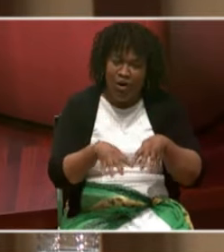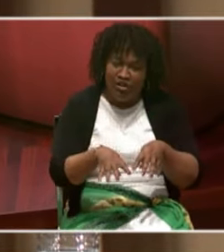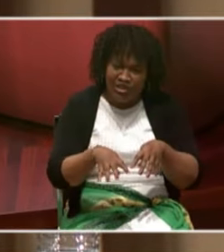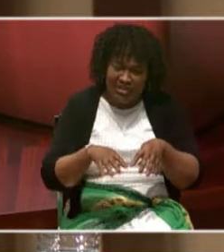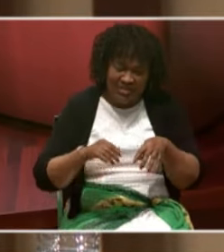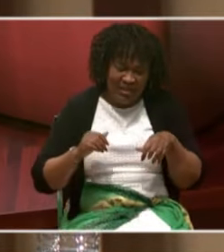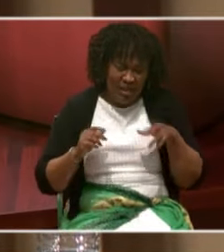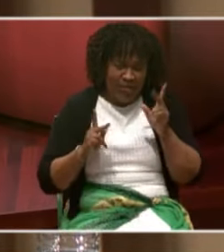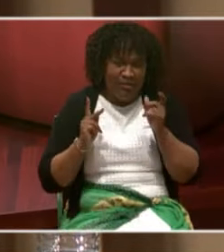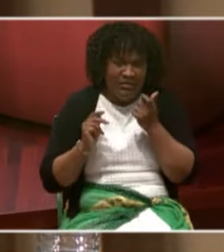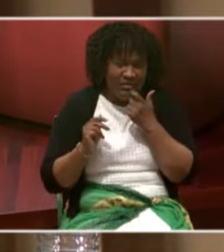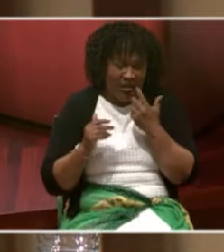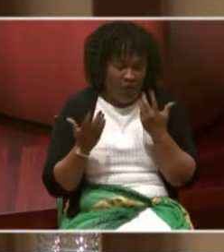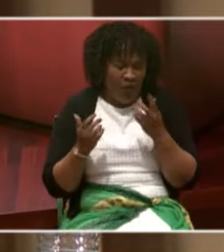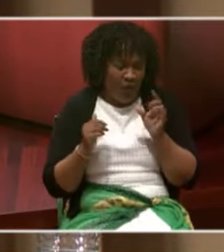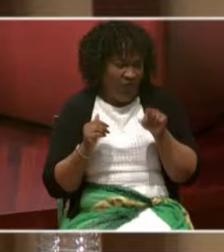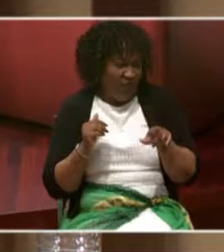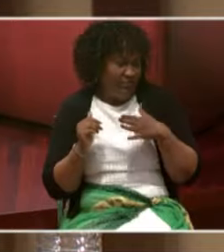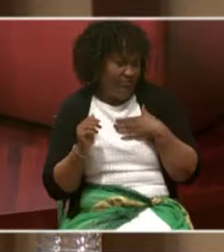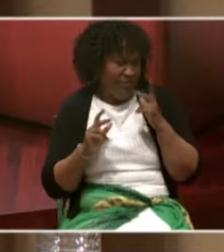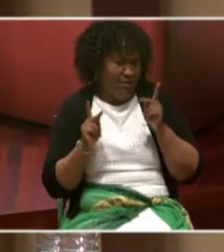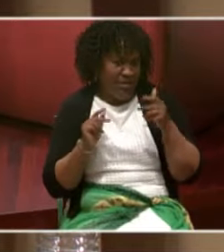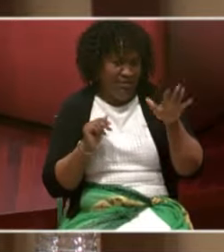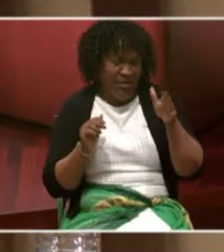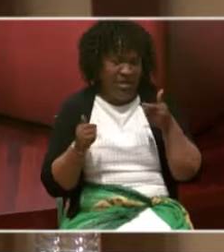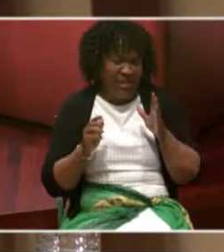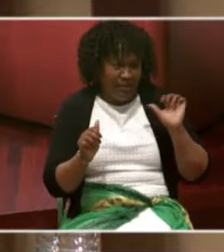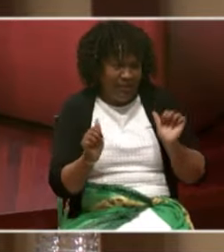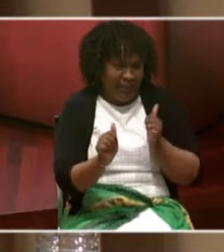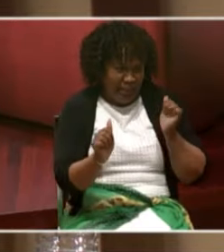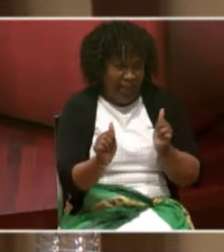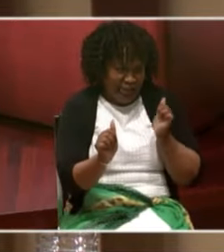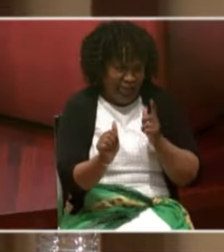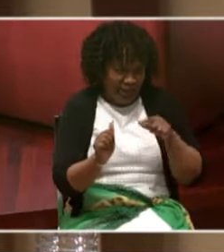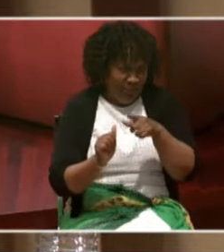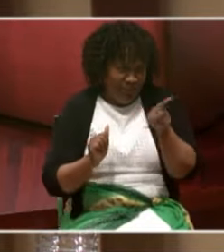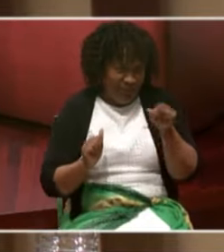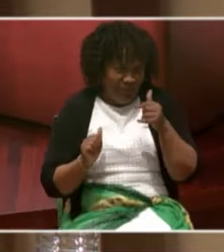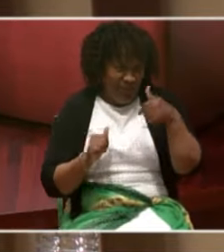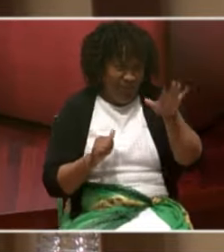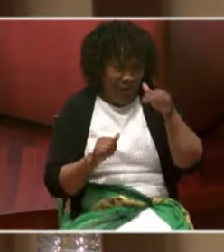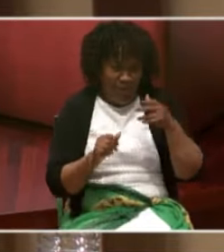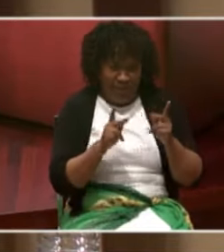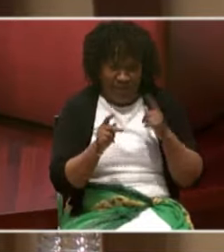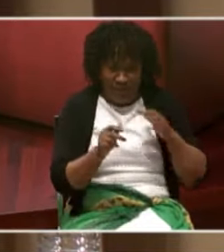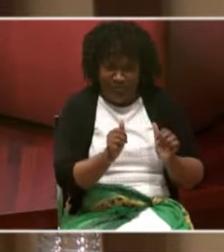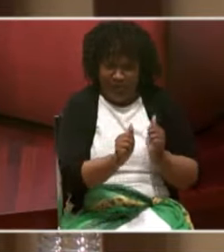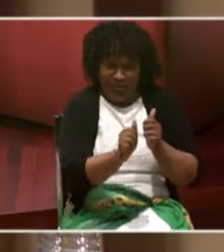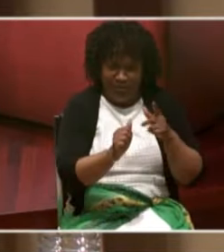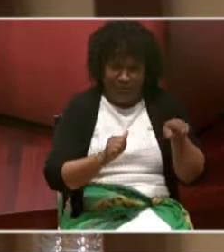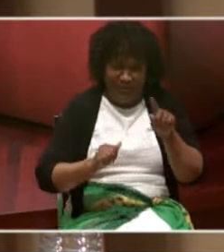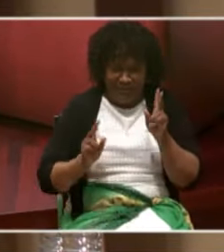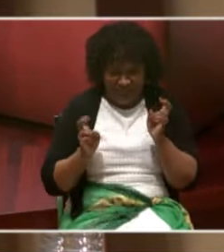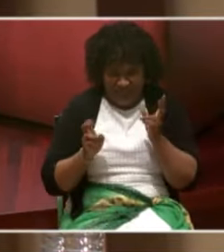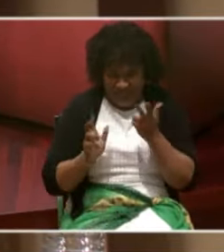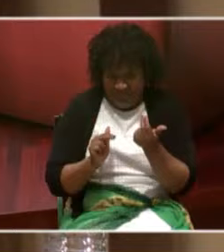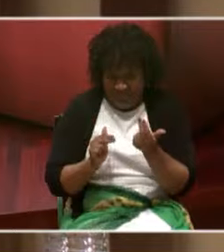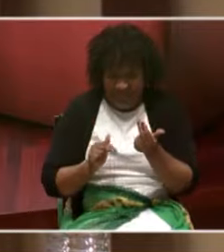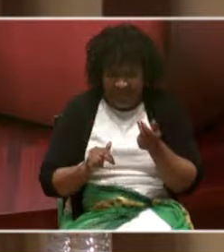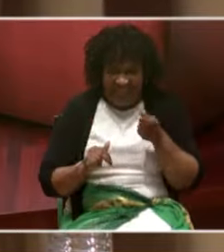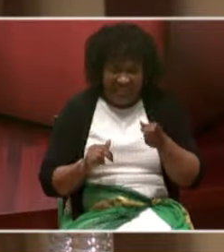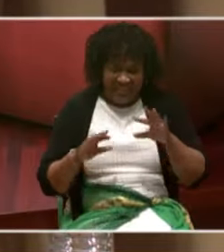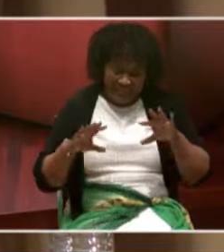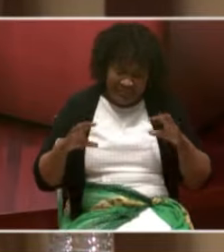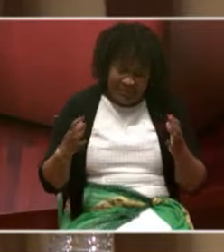starvation wages or no wages at all. And then further in the speech, I talked about the party